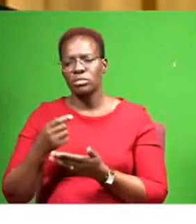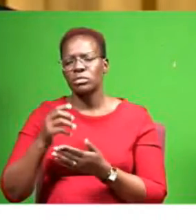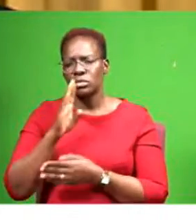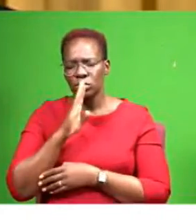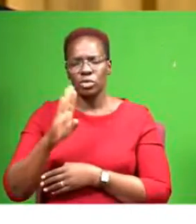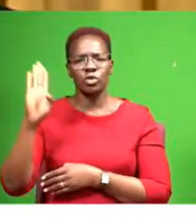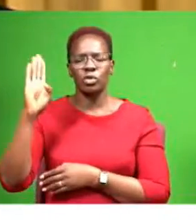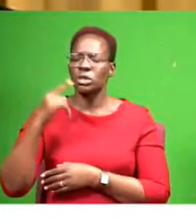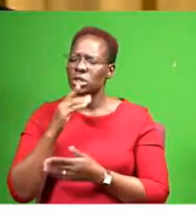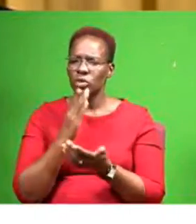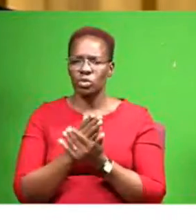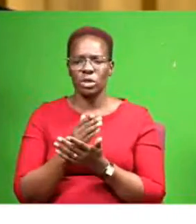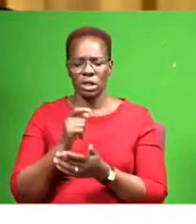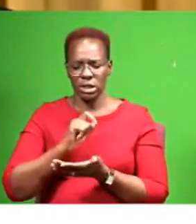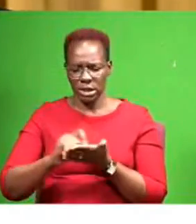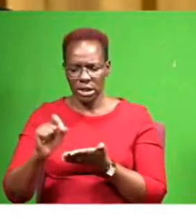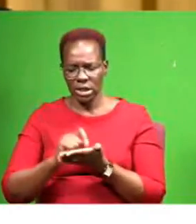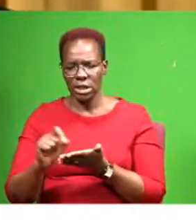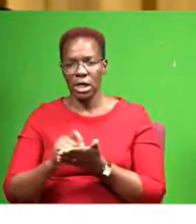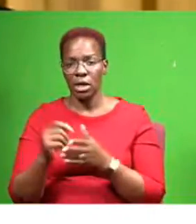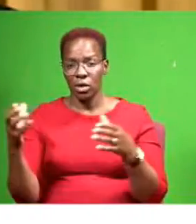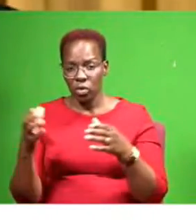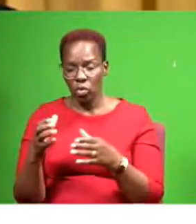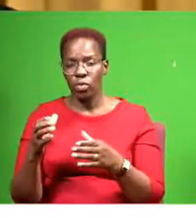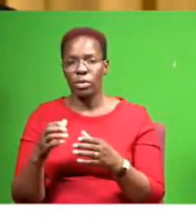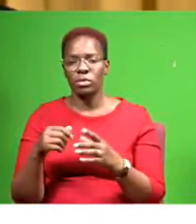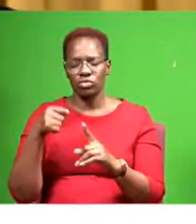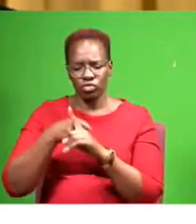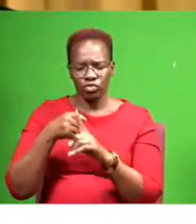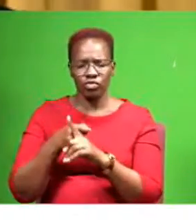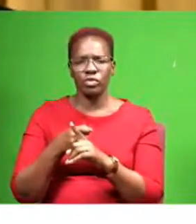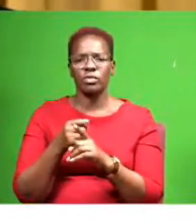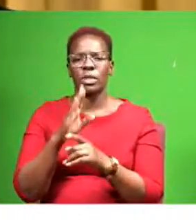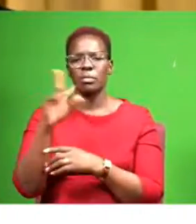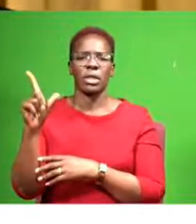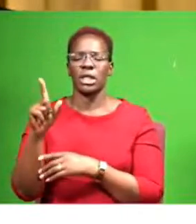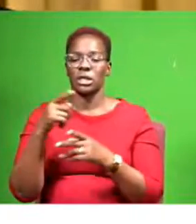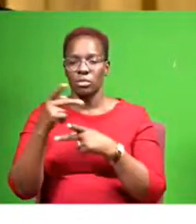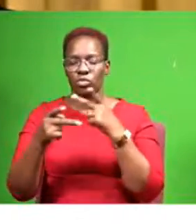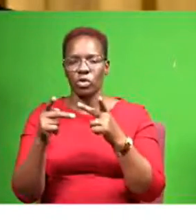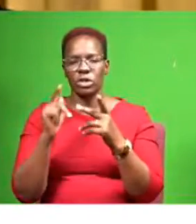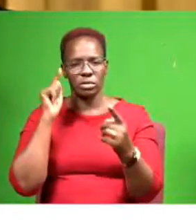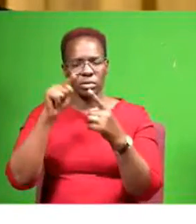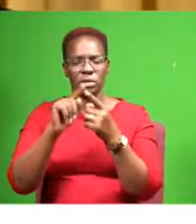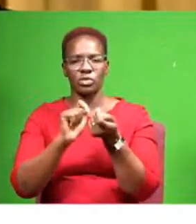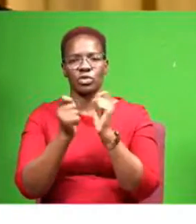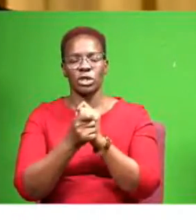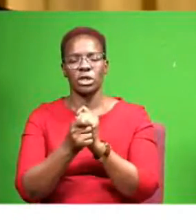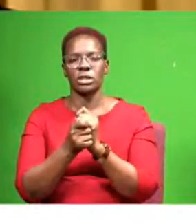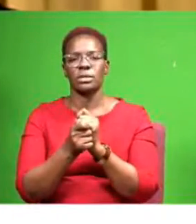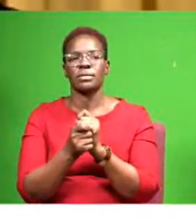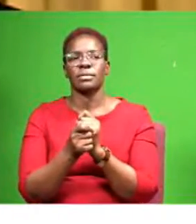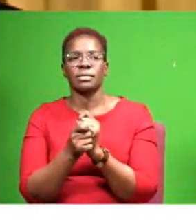claimed that the BBI Secretariat was a mover of the amendment bill and the process intended to amend the Constitution through a popular